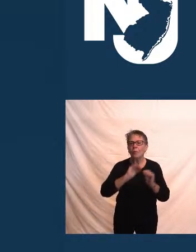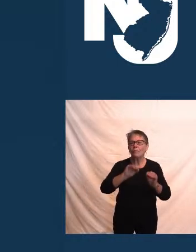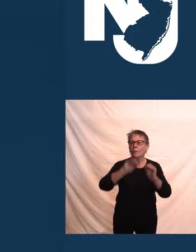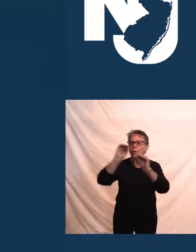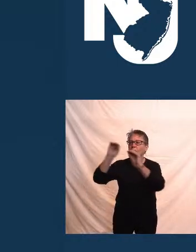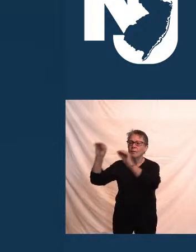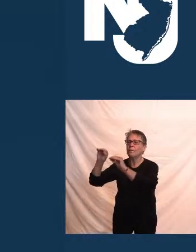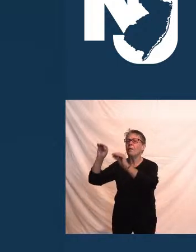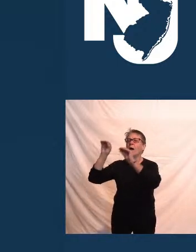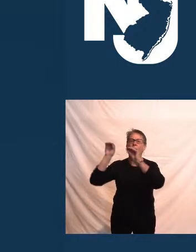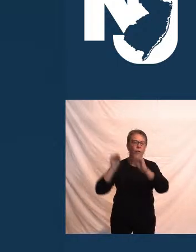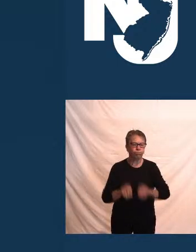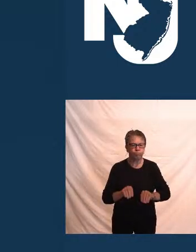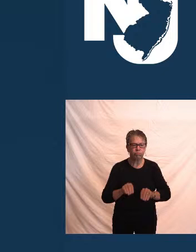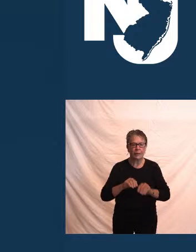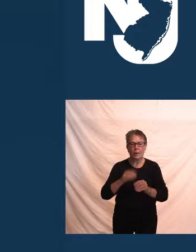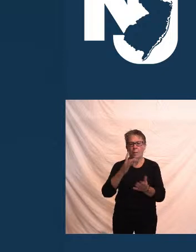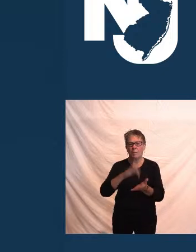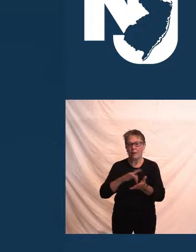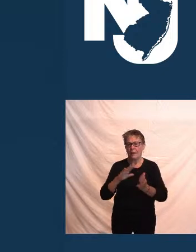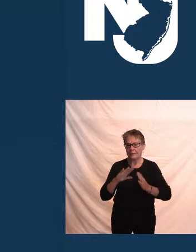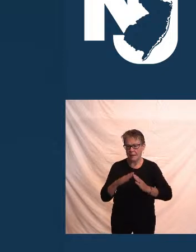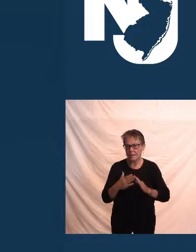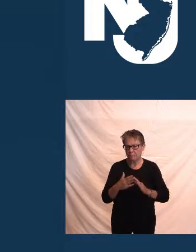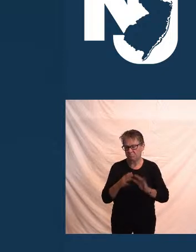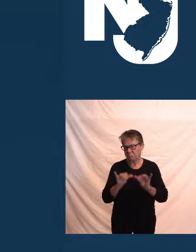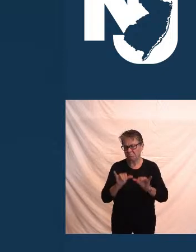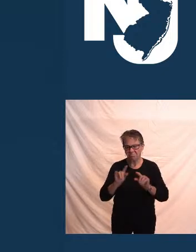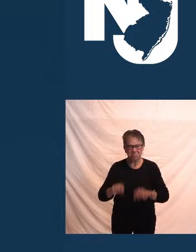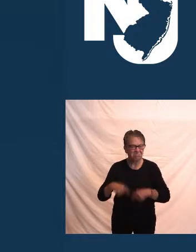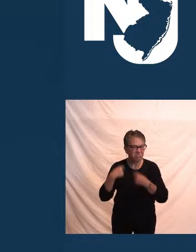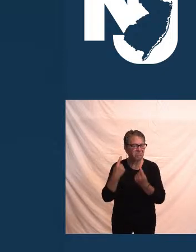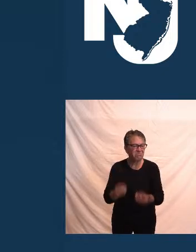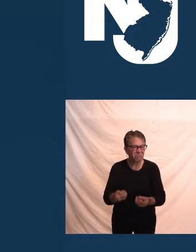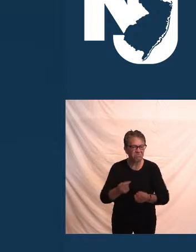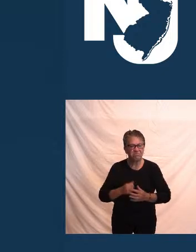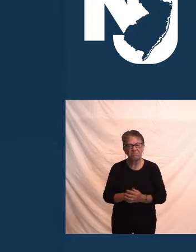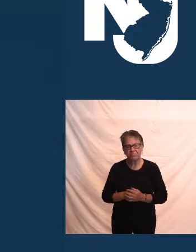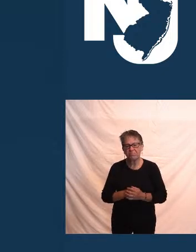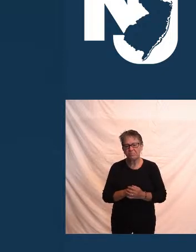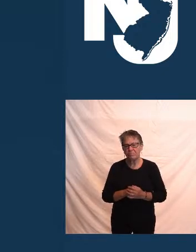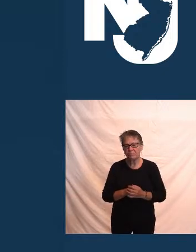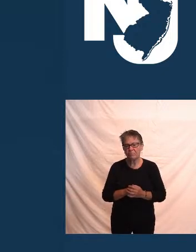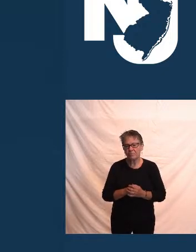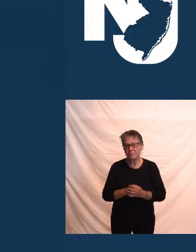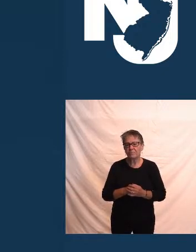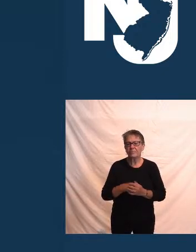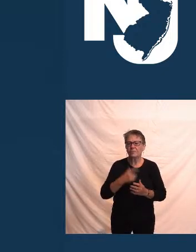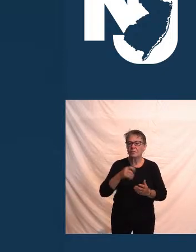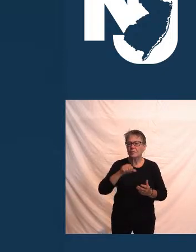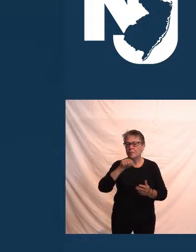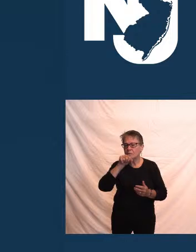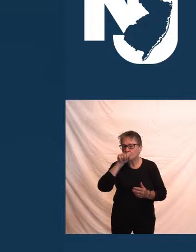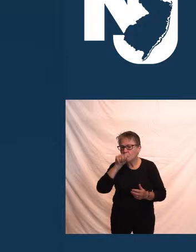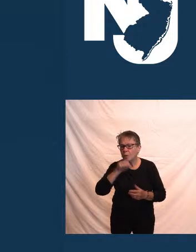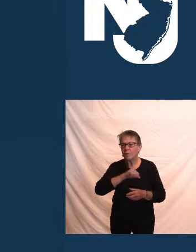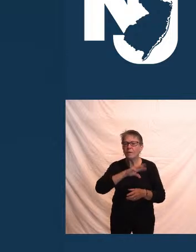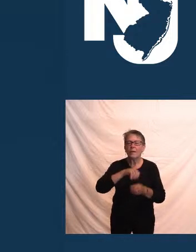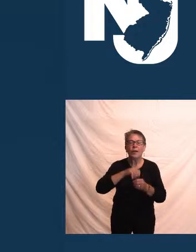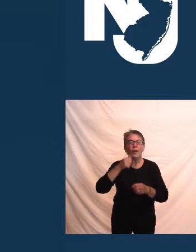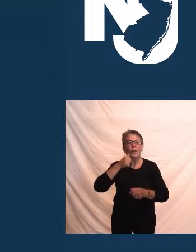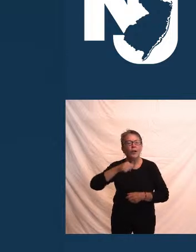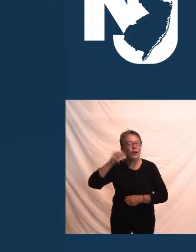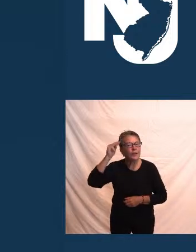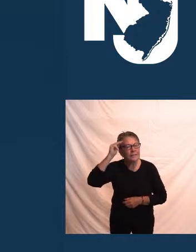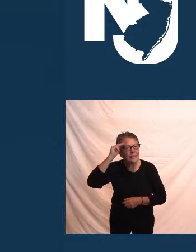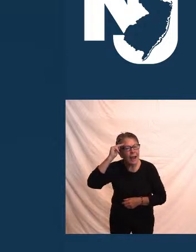to Middletown. Faith and community were Deborah's passions. A lifelong Girl Scout, she helped lead Troop 343 in the